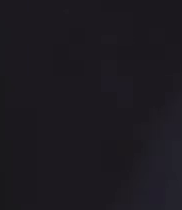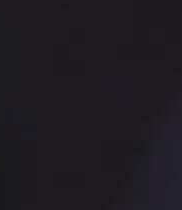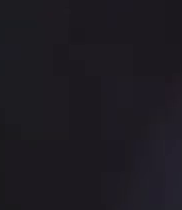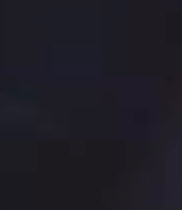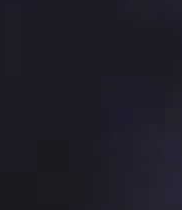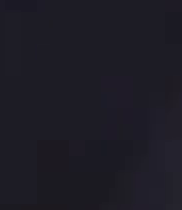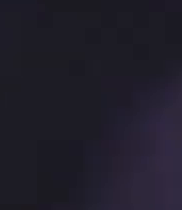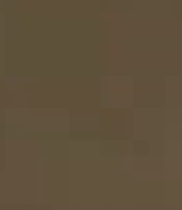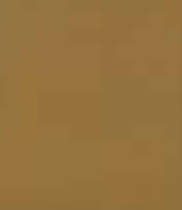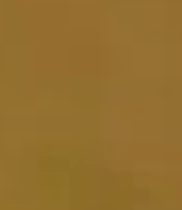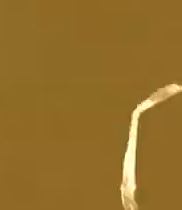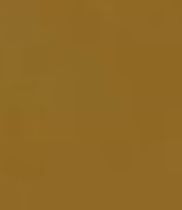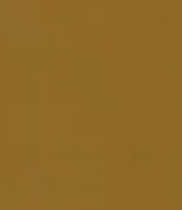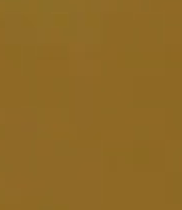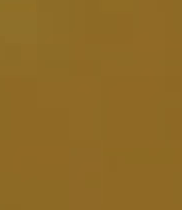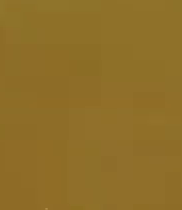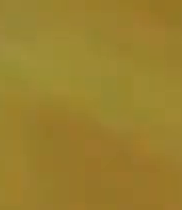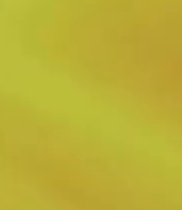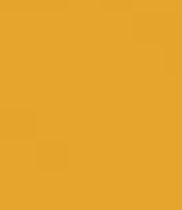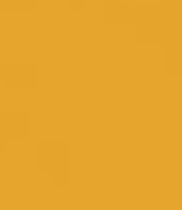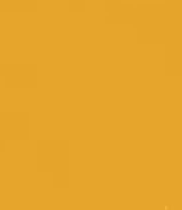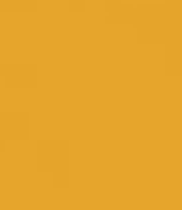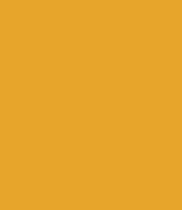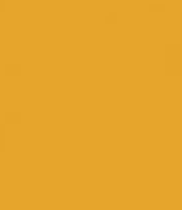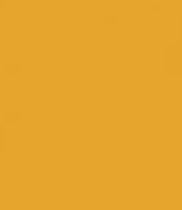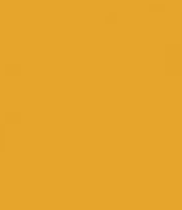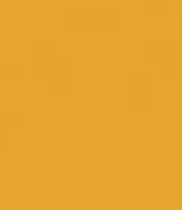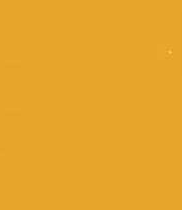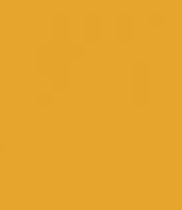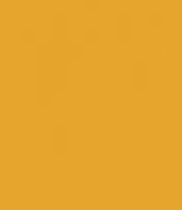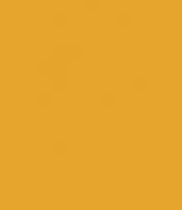inherent ability to sustain life.